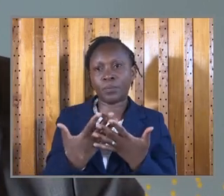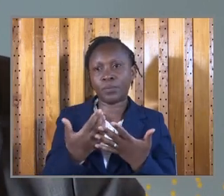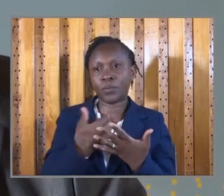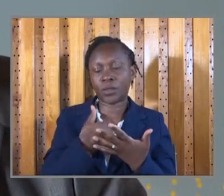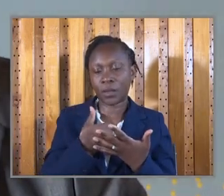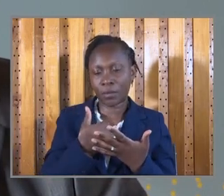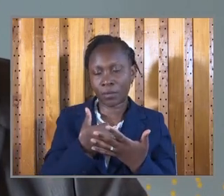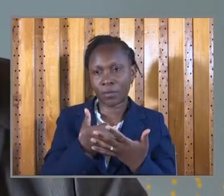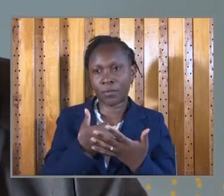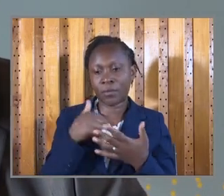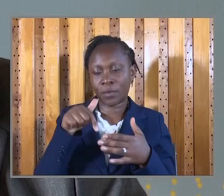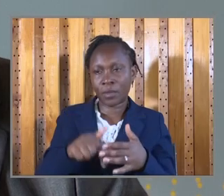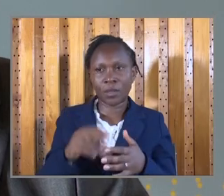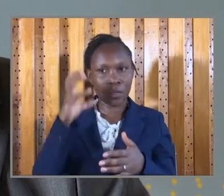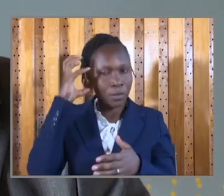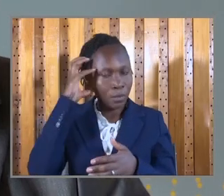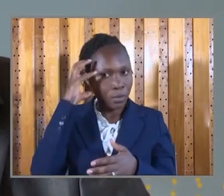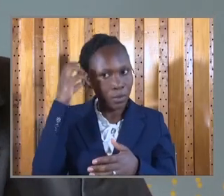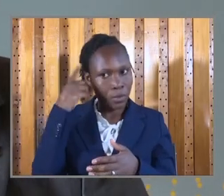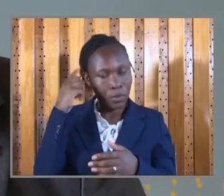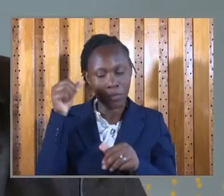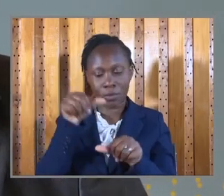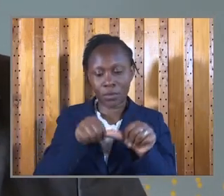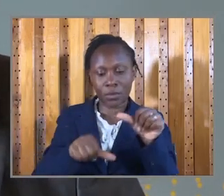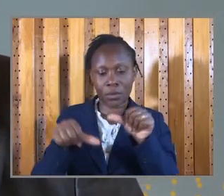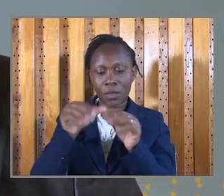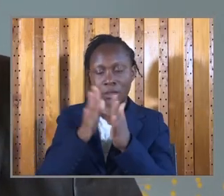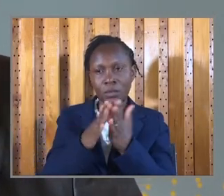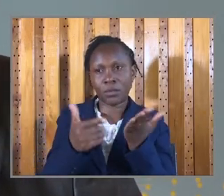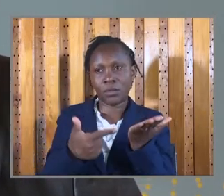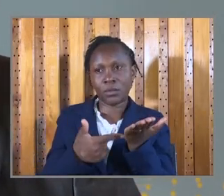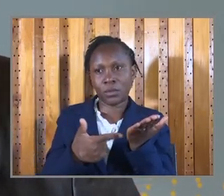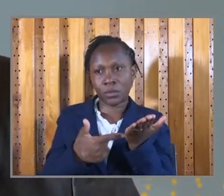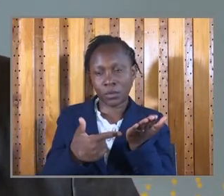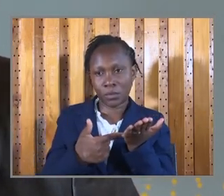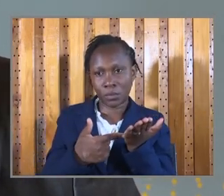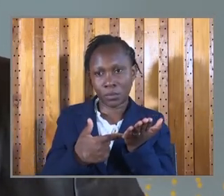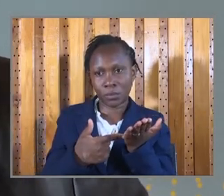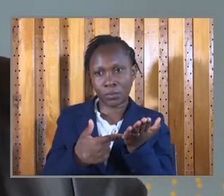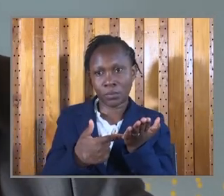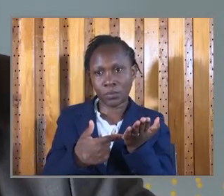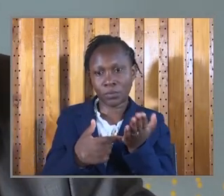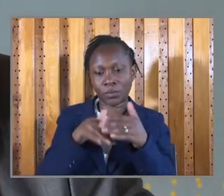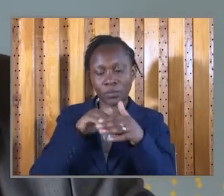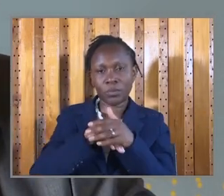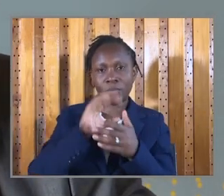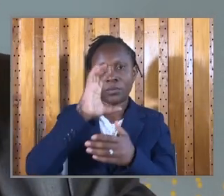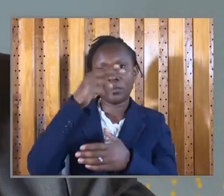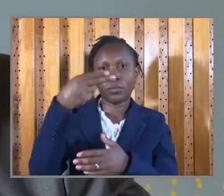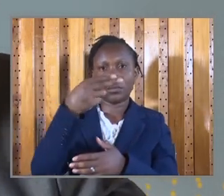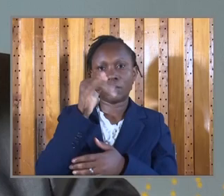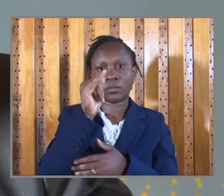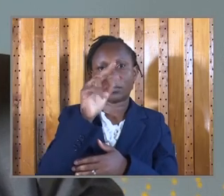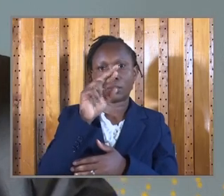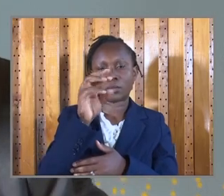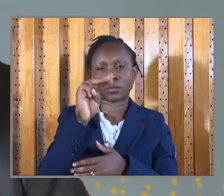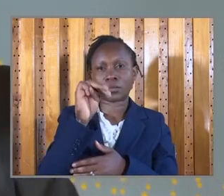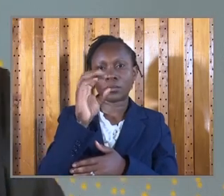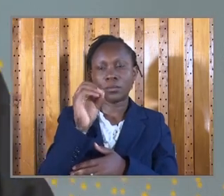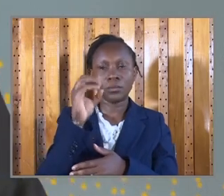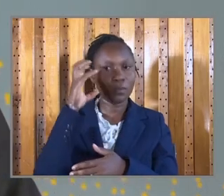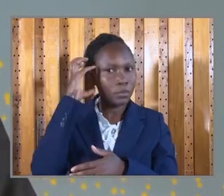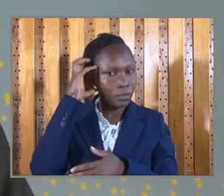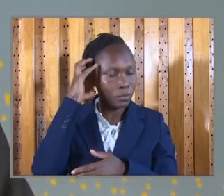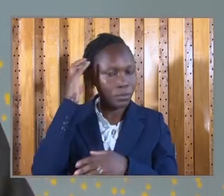in this Faculty of Science and Technology in Chiromo campus, and the Wangari Maathai Institute for Peace